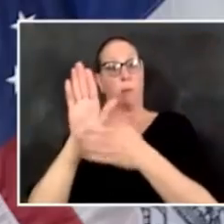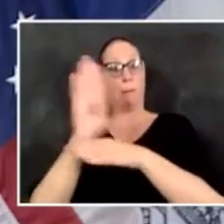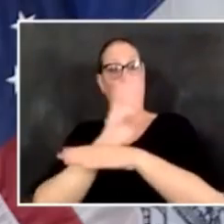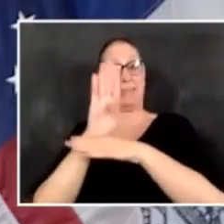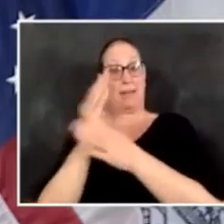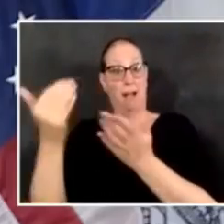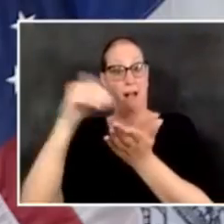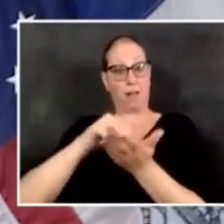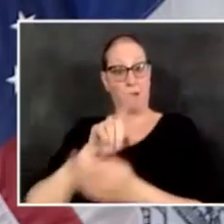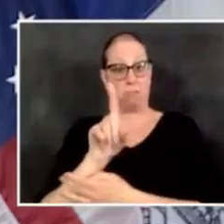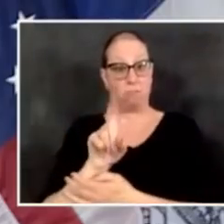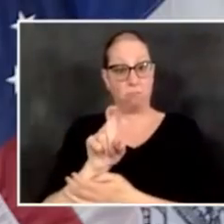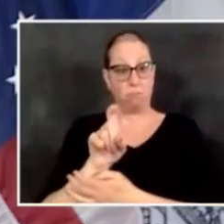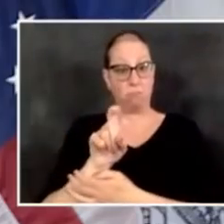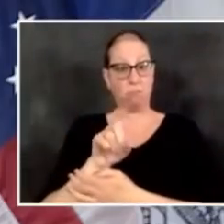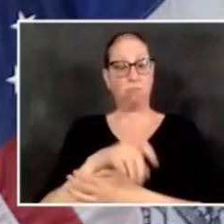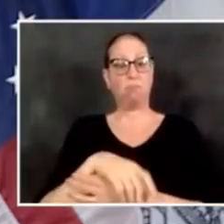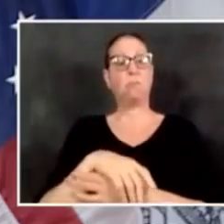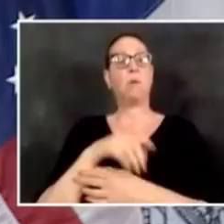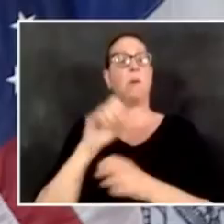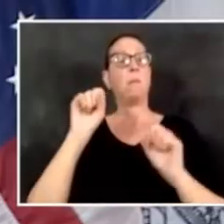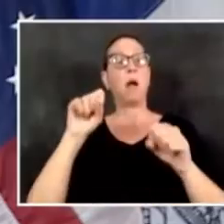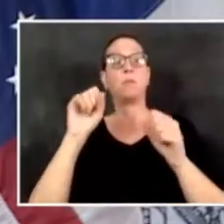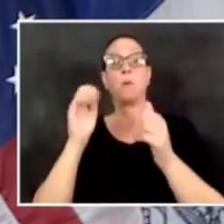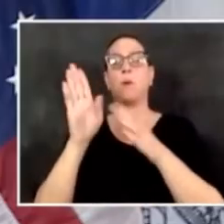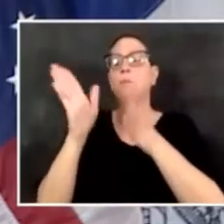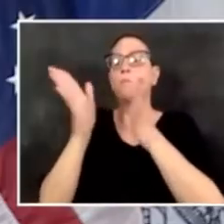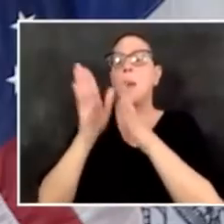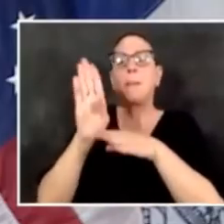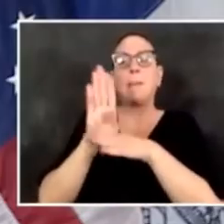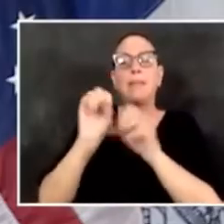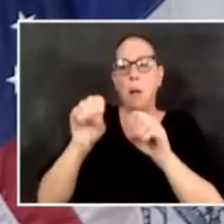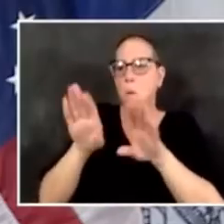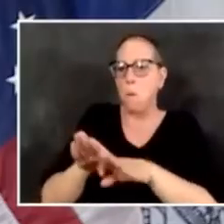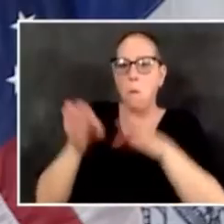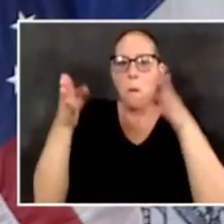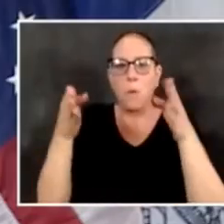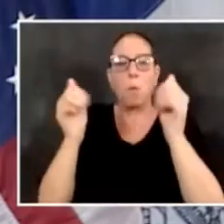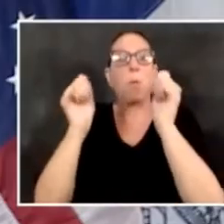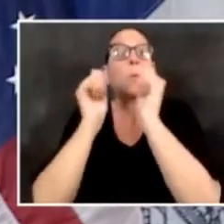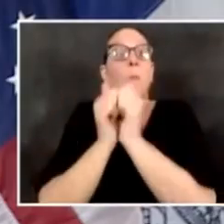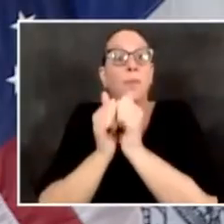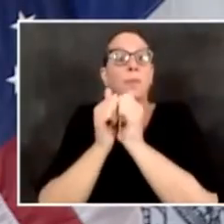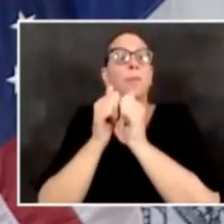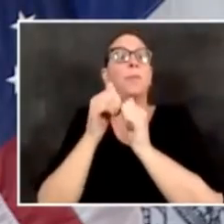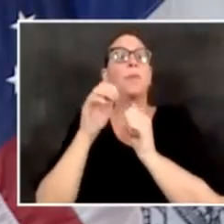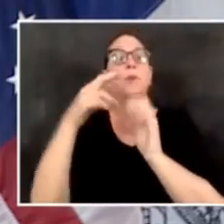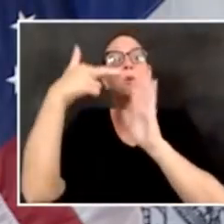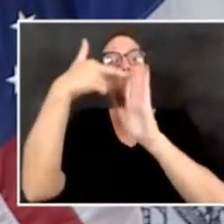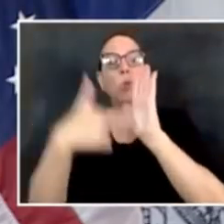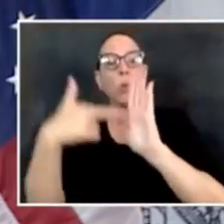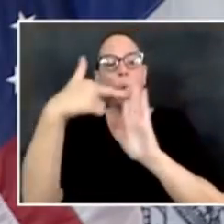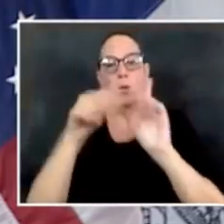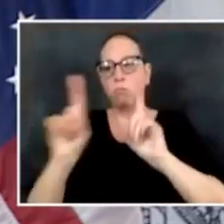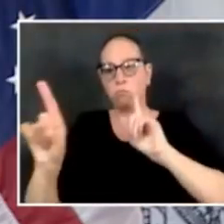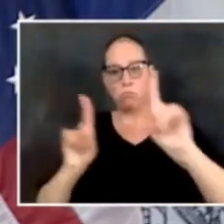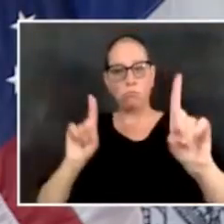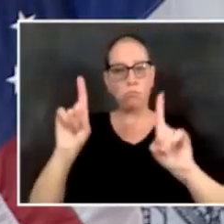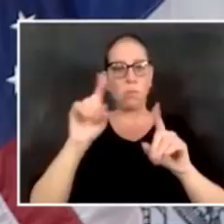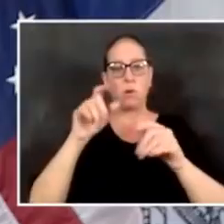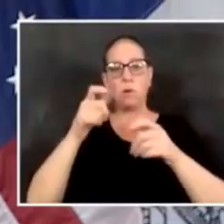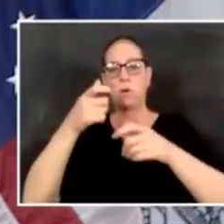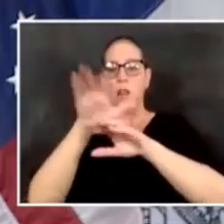are really hurting. And I wonder if the social distancing part of it would enable you to open these small